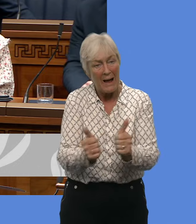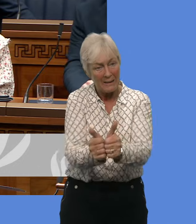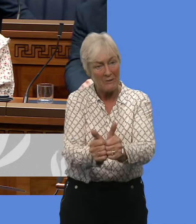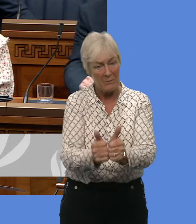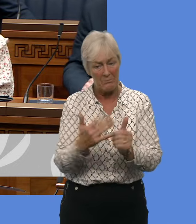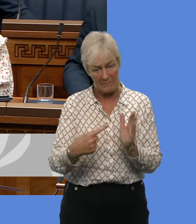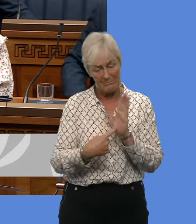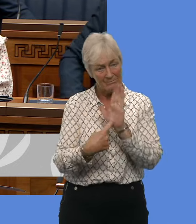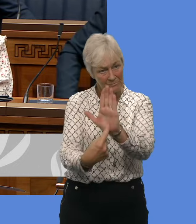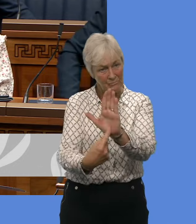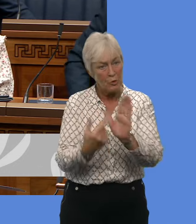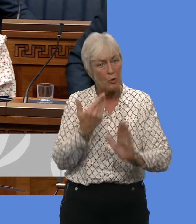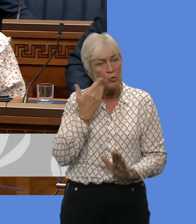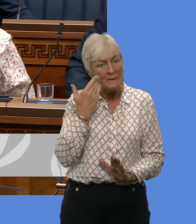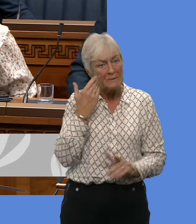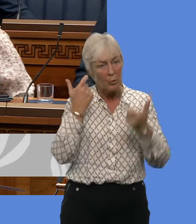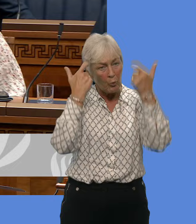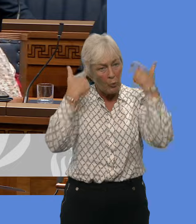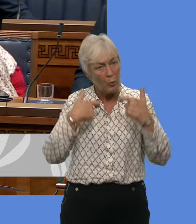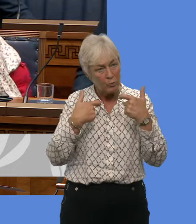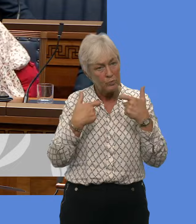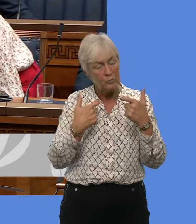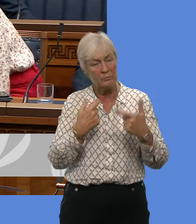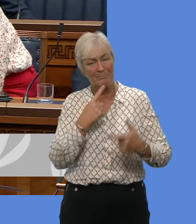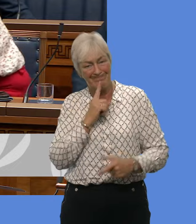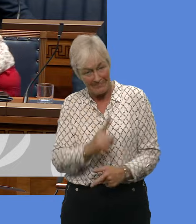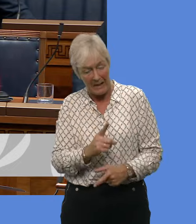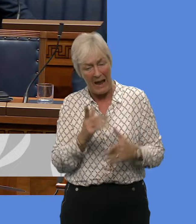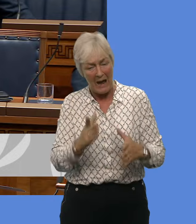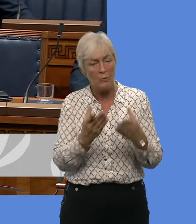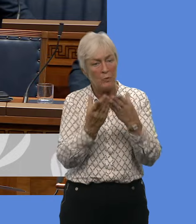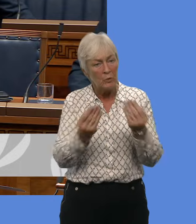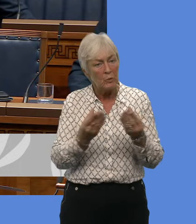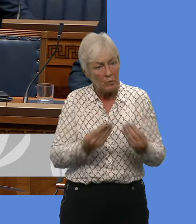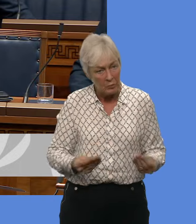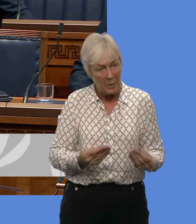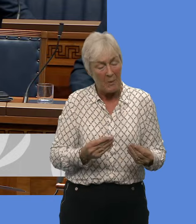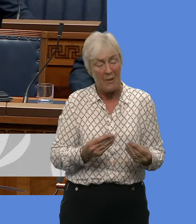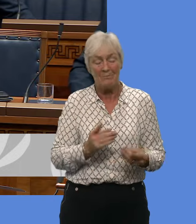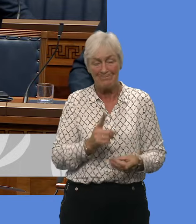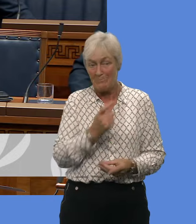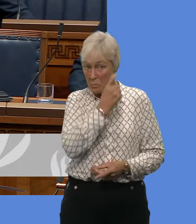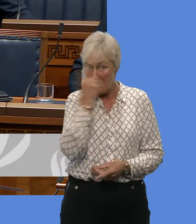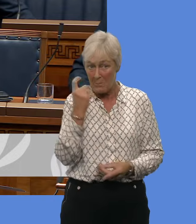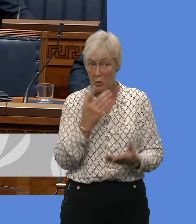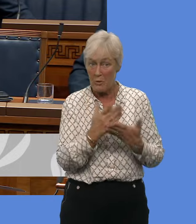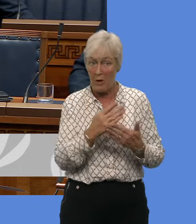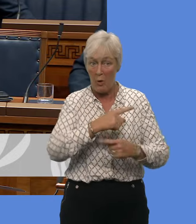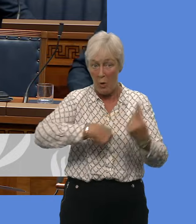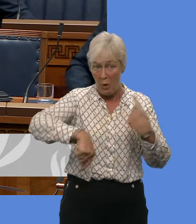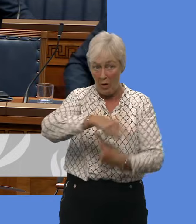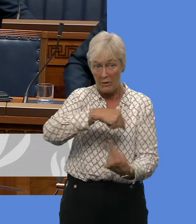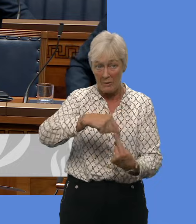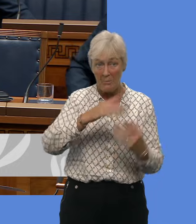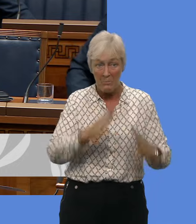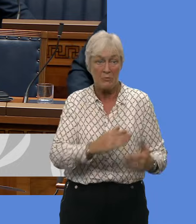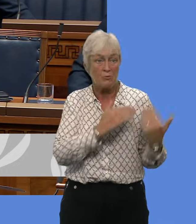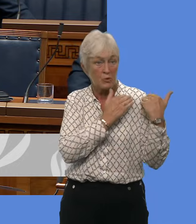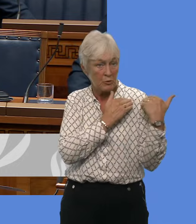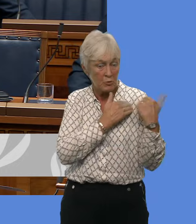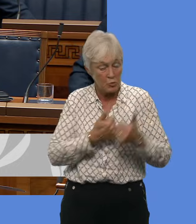highlighted by the recent court judgment, but these issues will have to be addressed, because at the heart of this is a responsibility on all of us to support